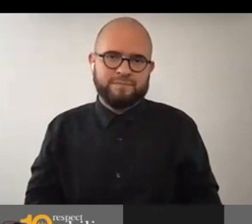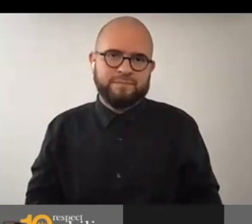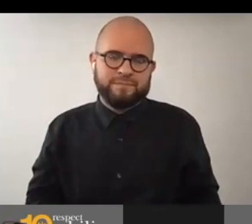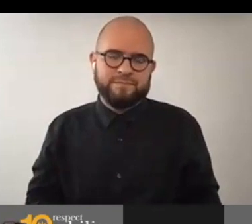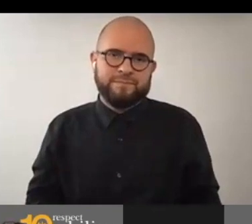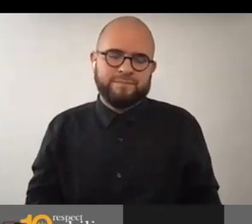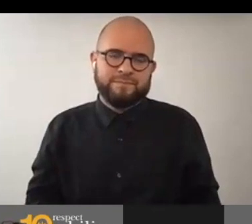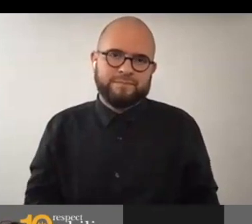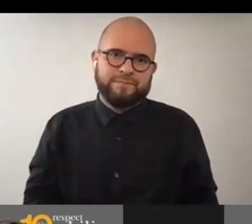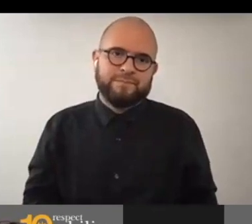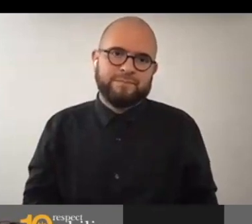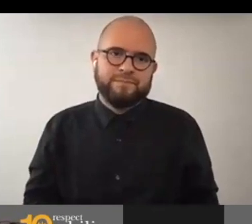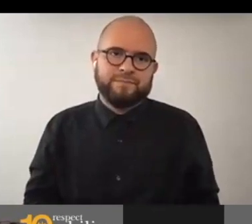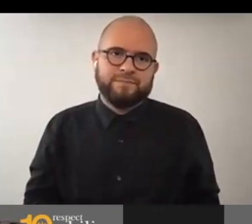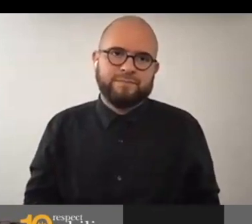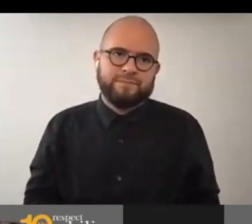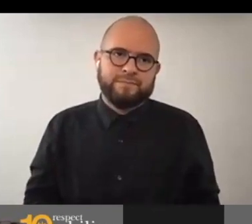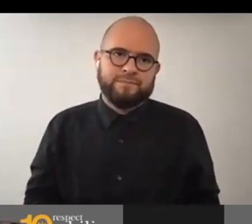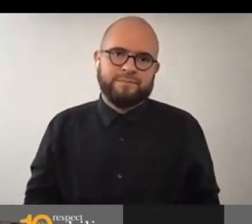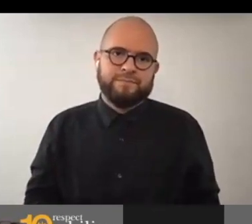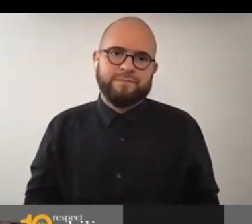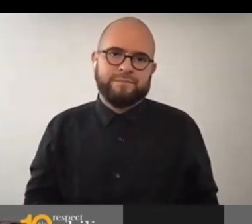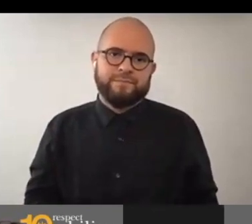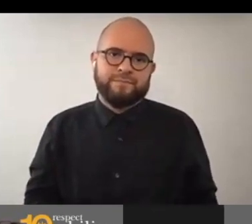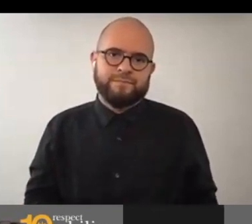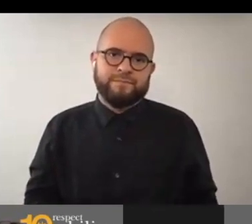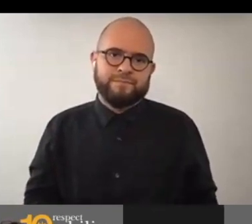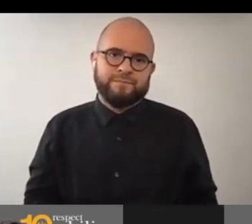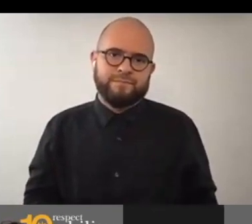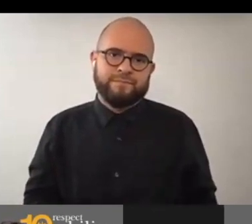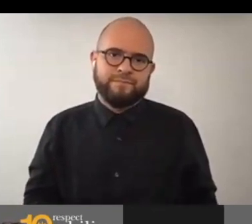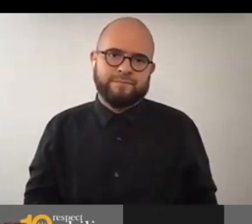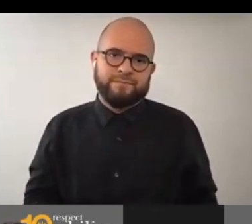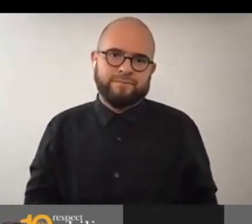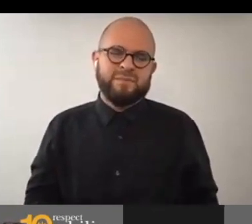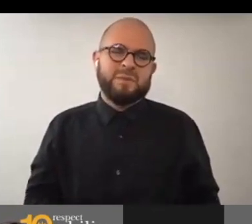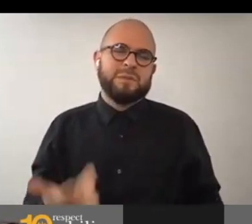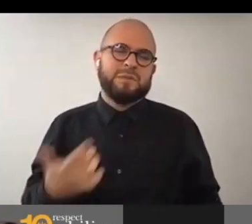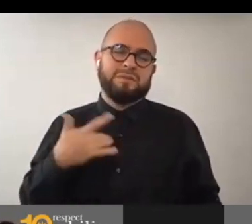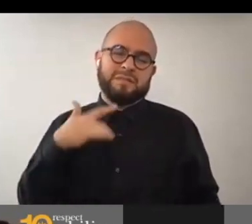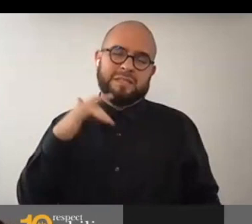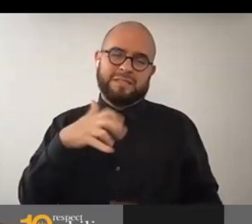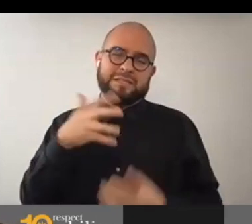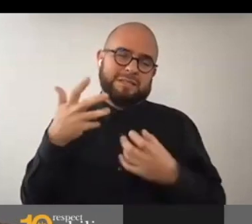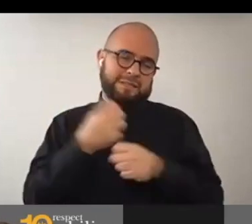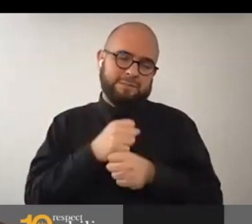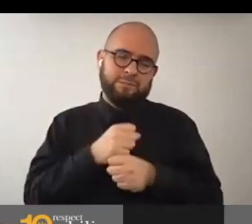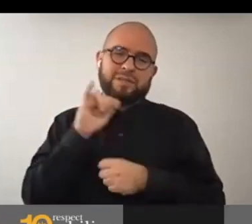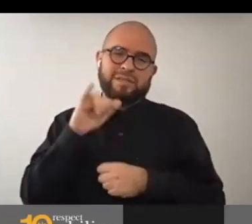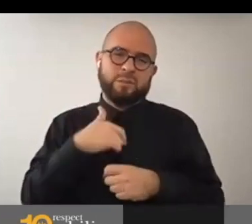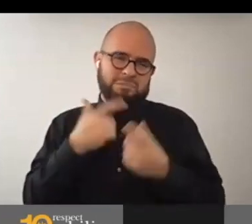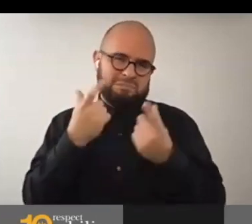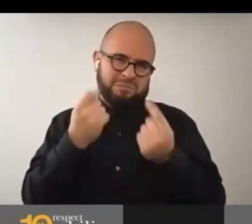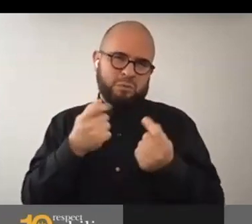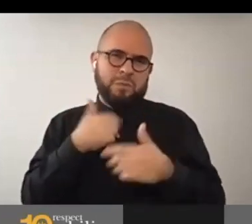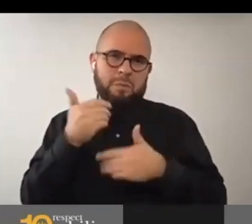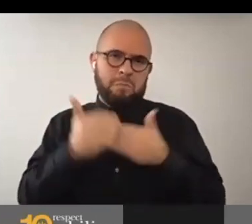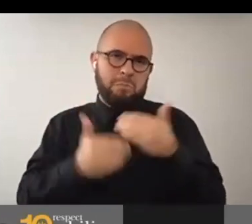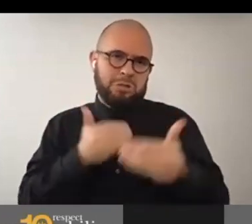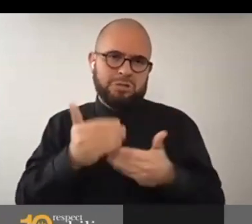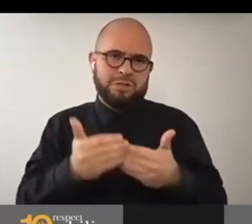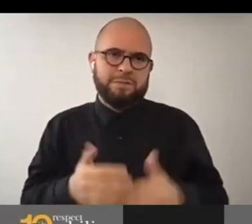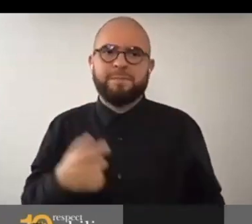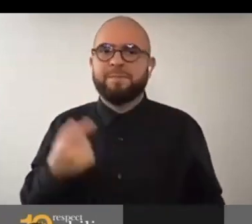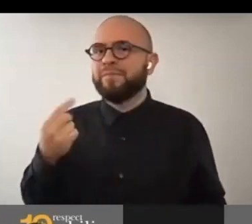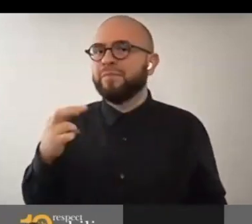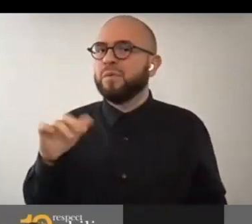looking for. So that in summary is like how I go about it. Yeah, that's great, Awesome. I